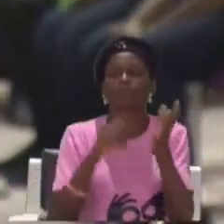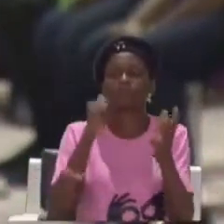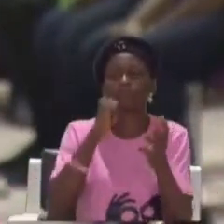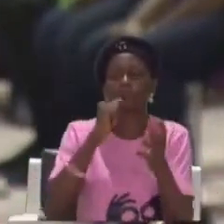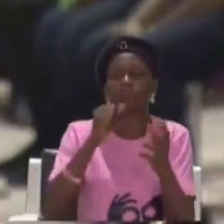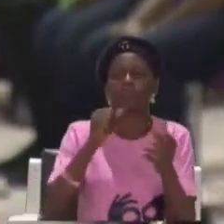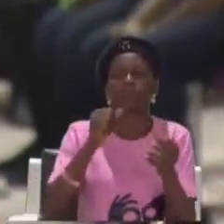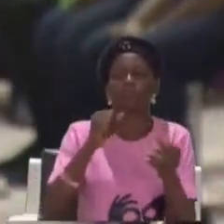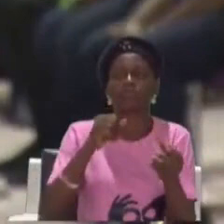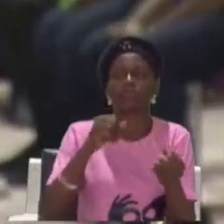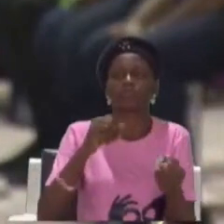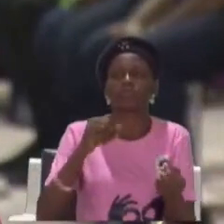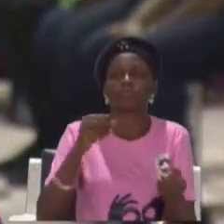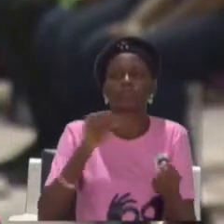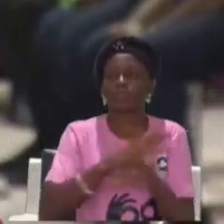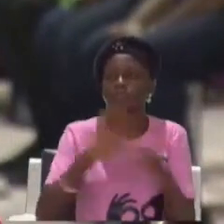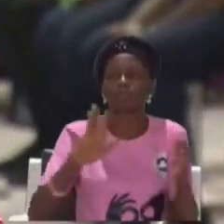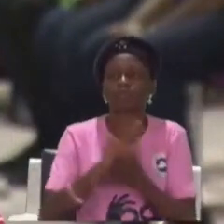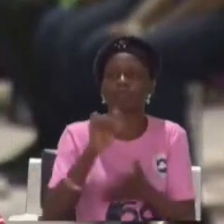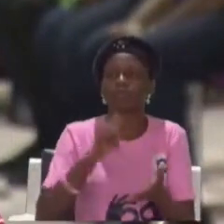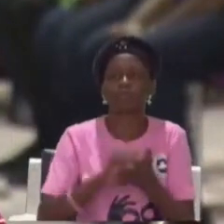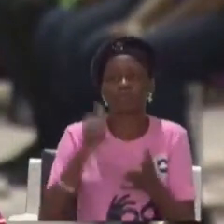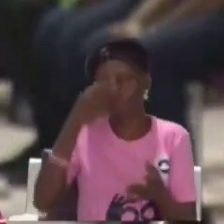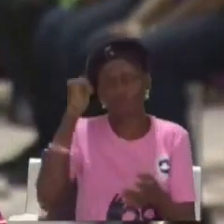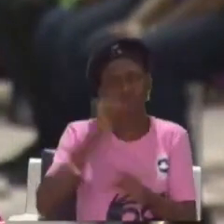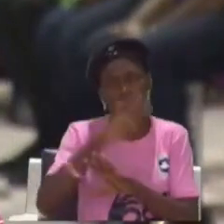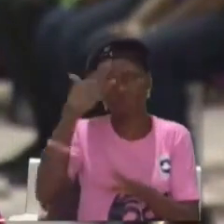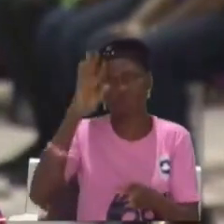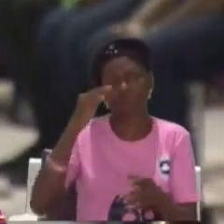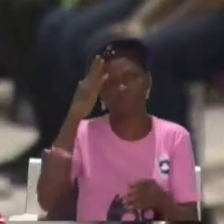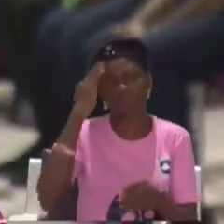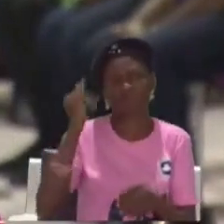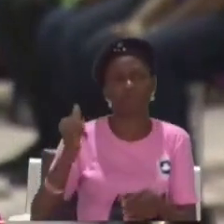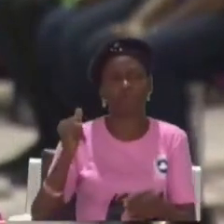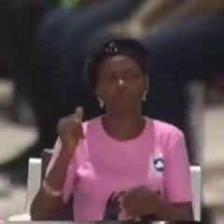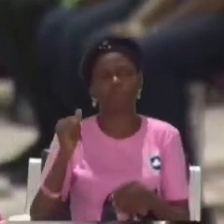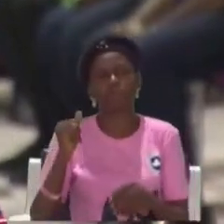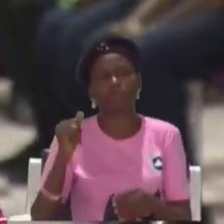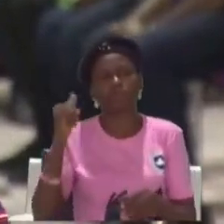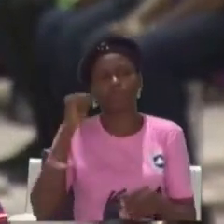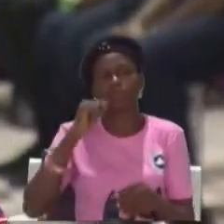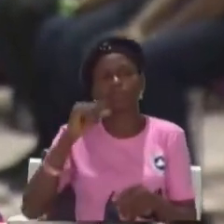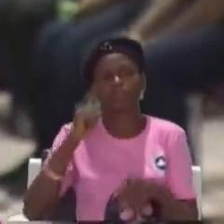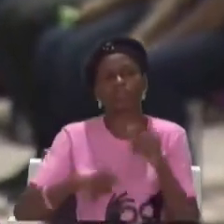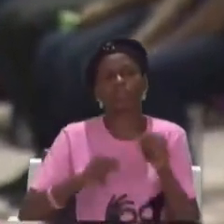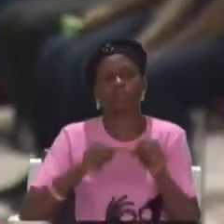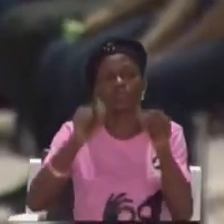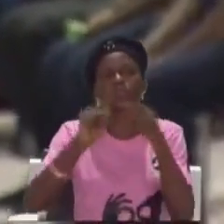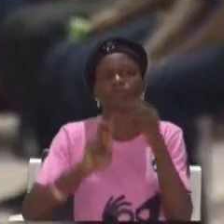suicidal. I couldn't believe it because I didn't know why. I couldn't continue the university.